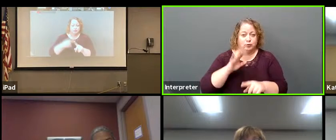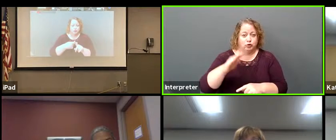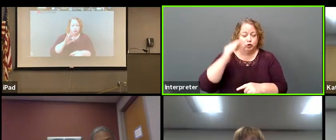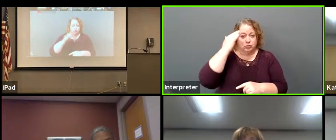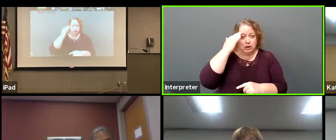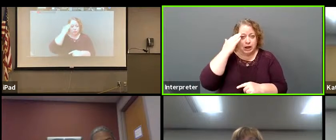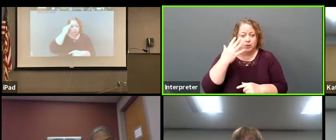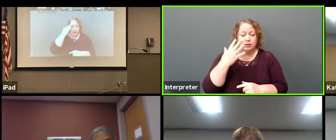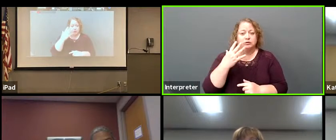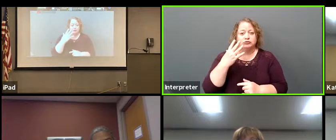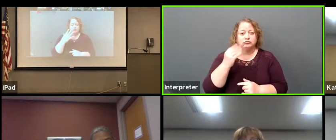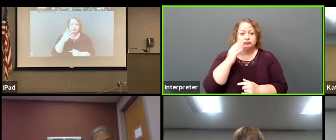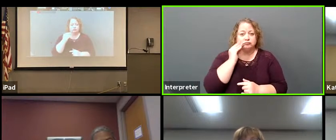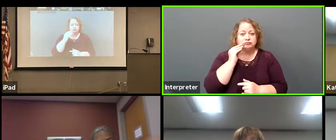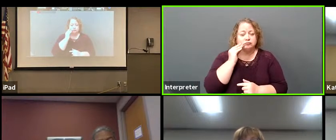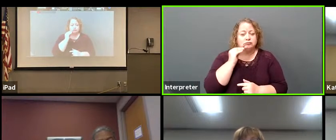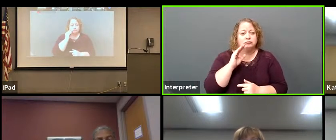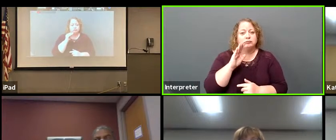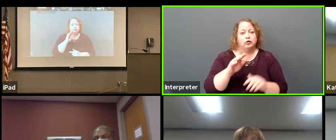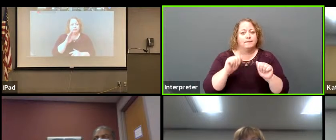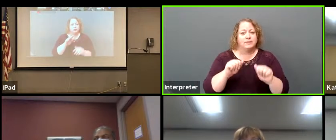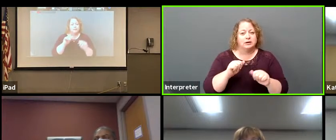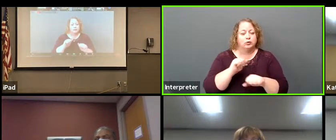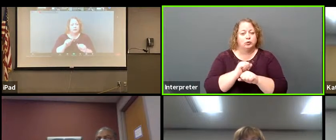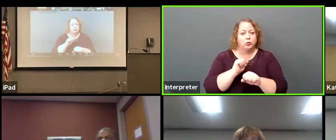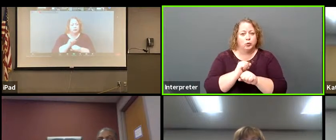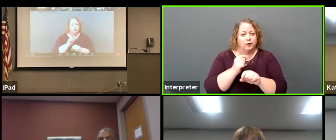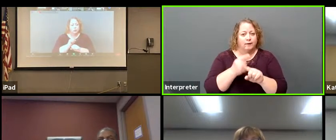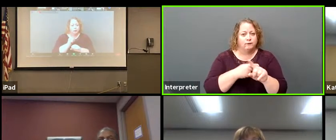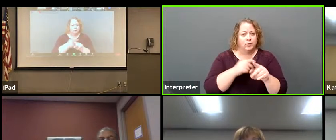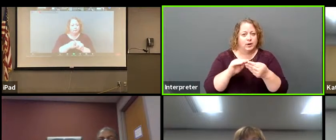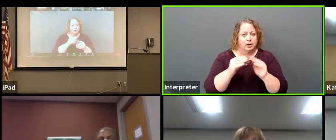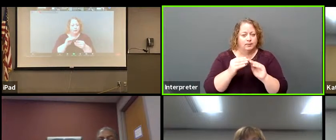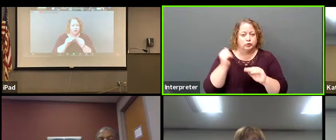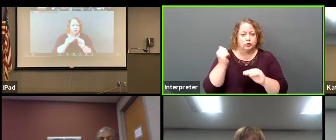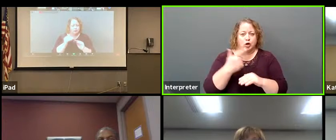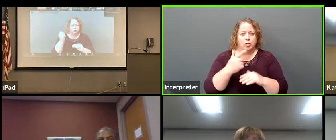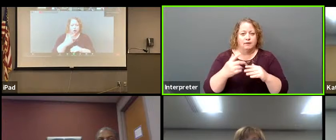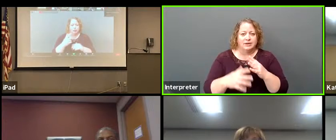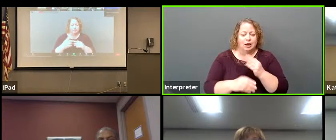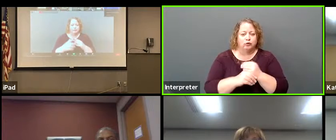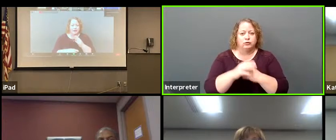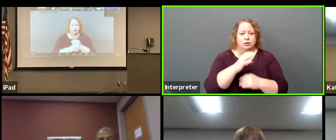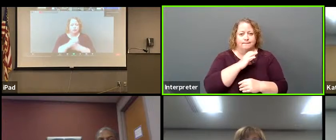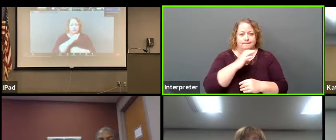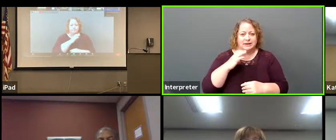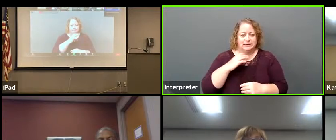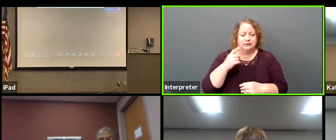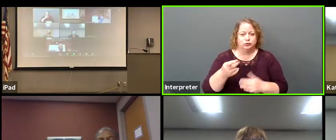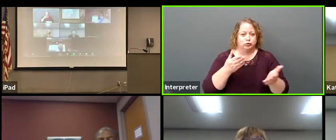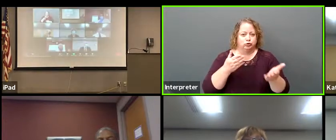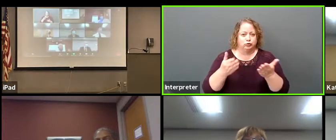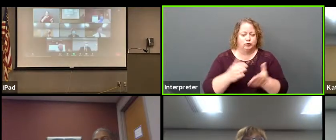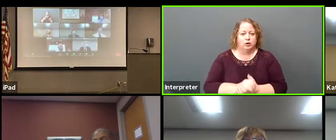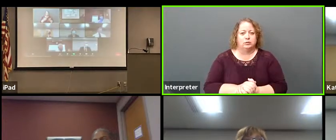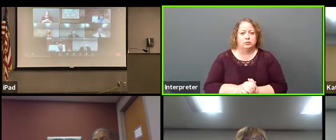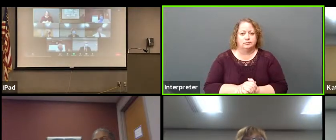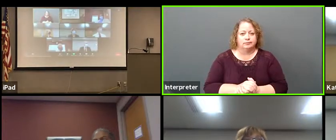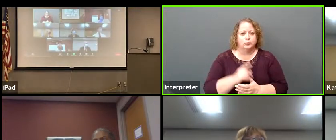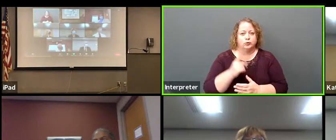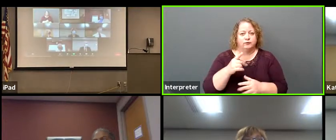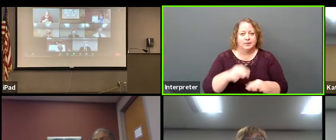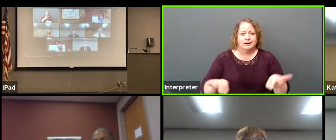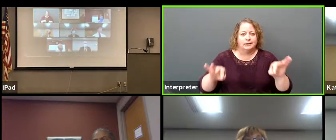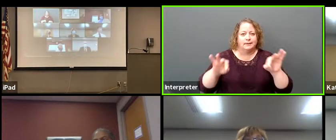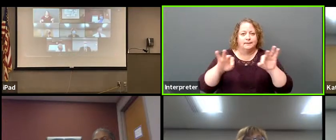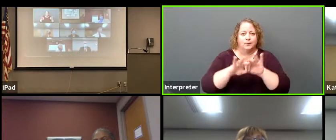knowledge and your insight, your ability to work from numbers, and all of the extra committees you served on. You have been an